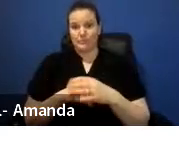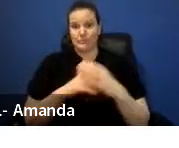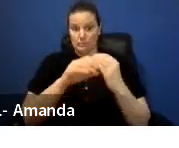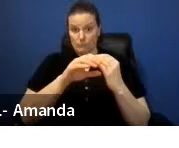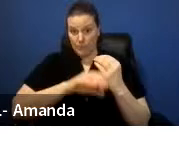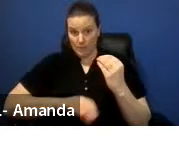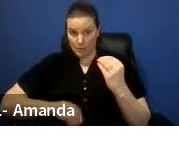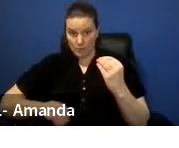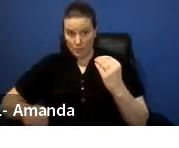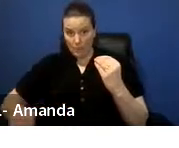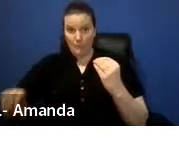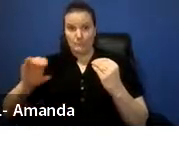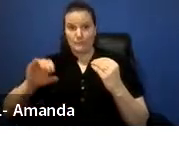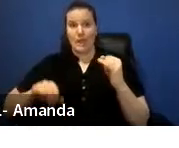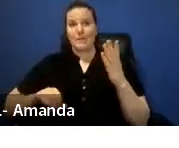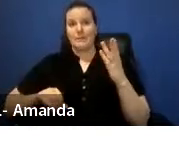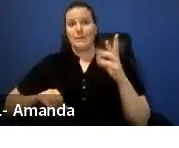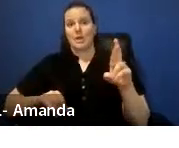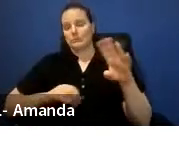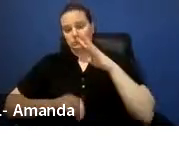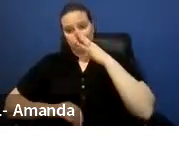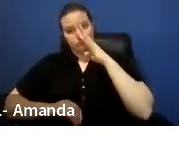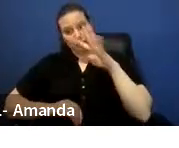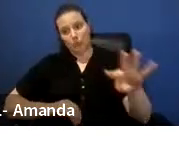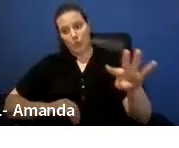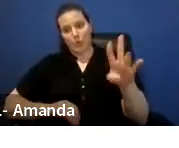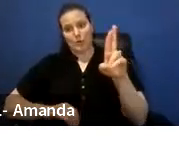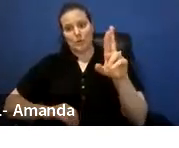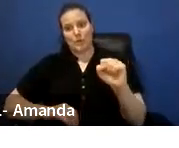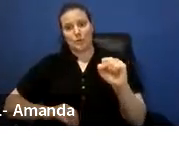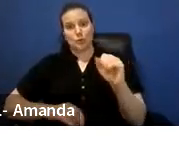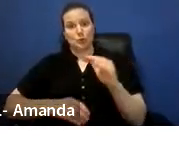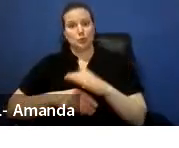tunnel, and the IBR has ignored the U.S. Coast Guard.